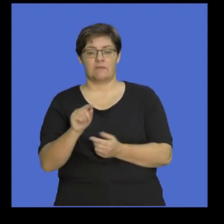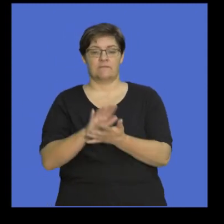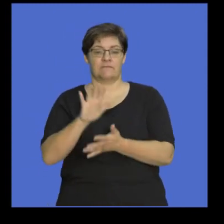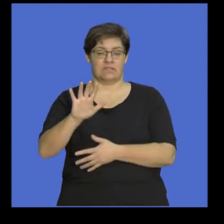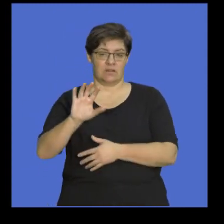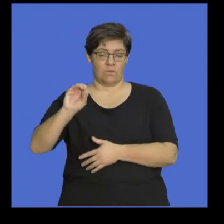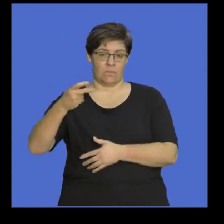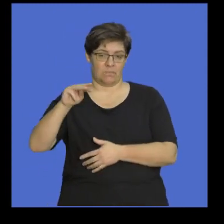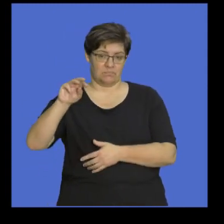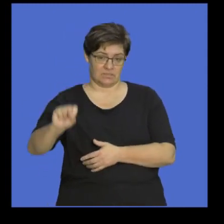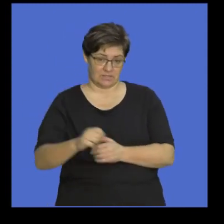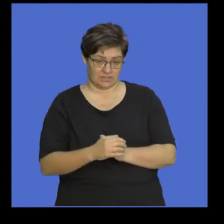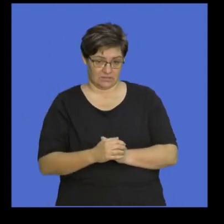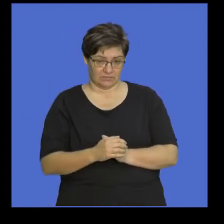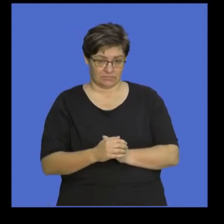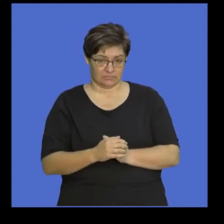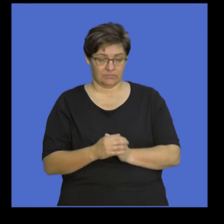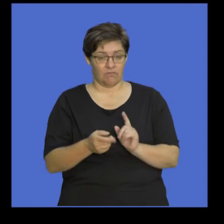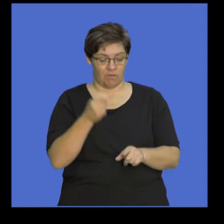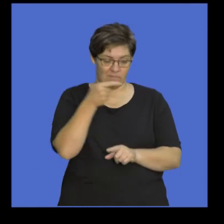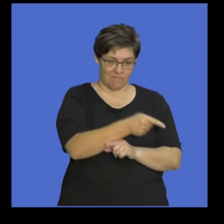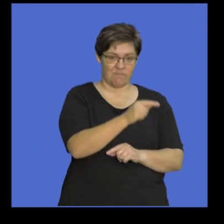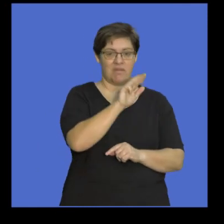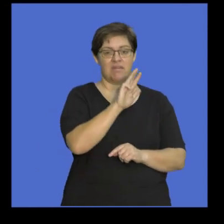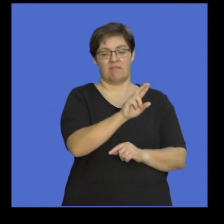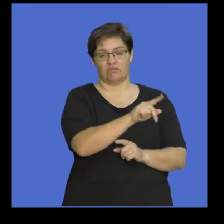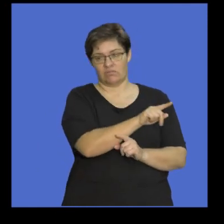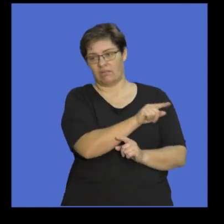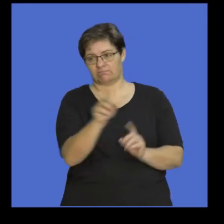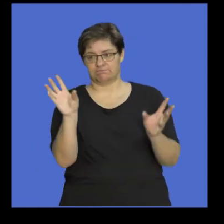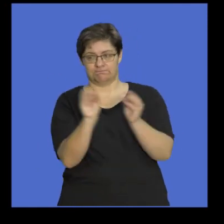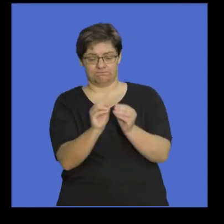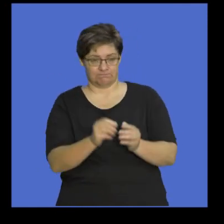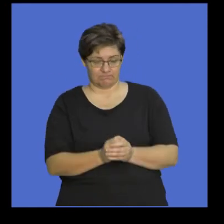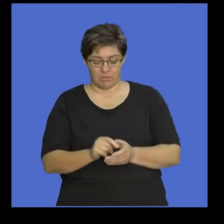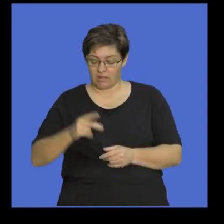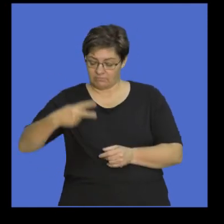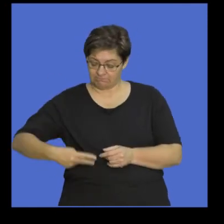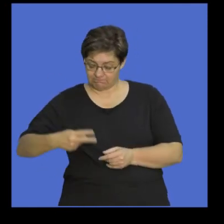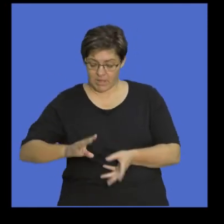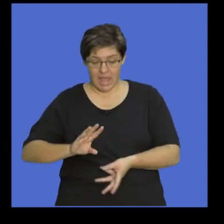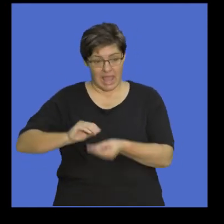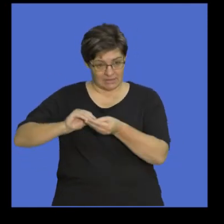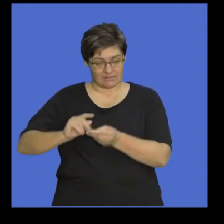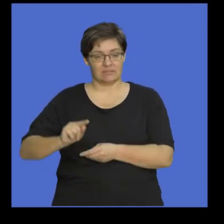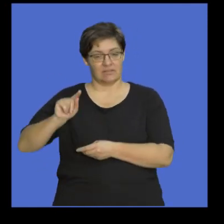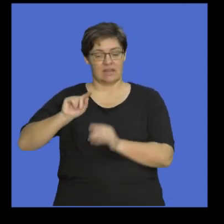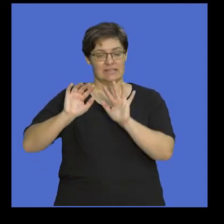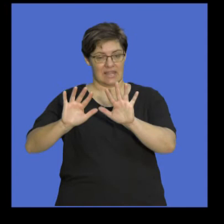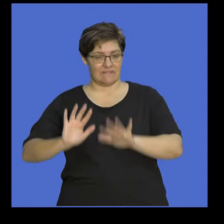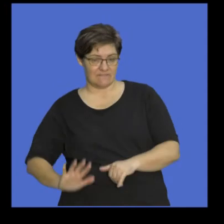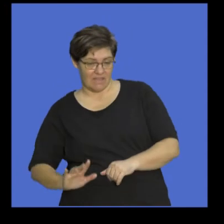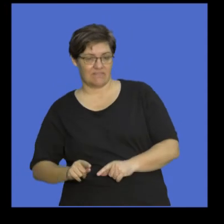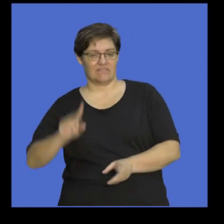the 15 ohms that we managed to get from the sum of these two. And then we want to verify what happens to